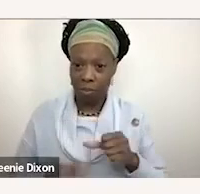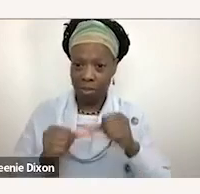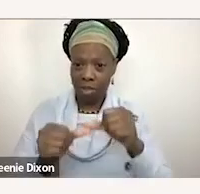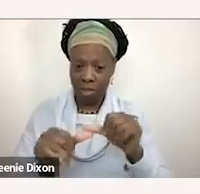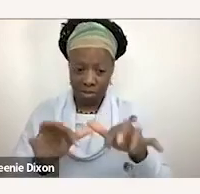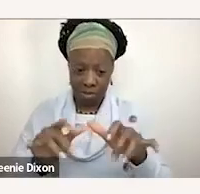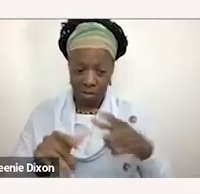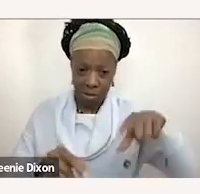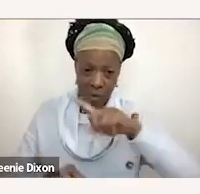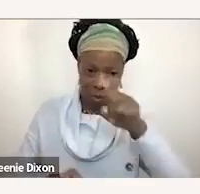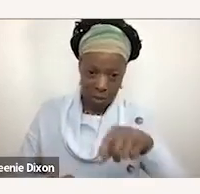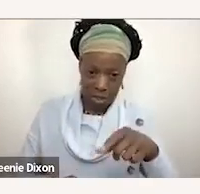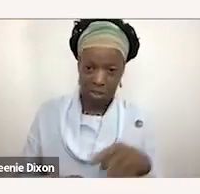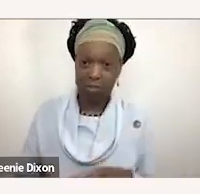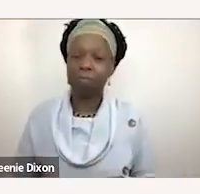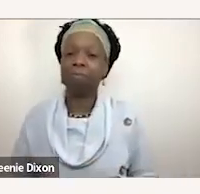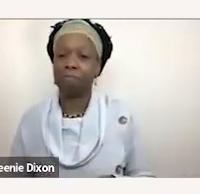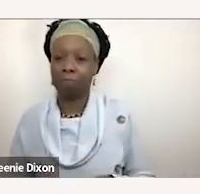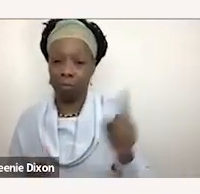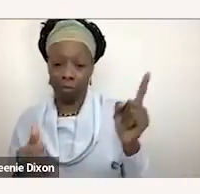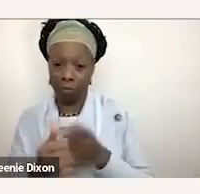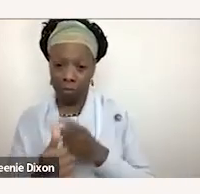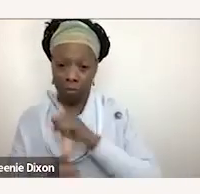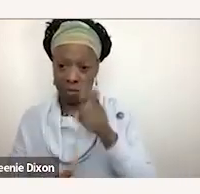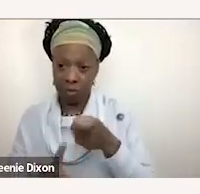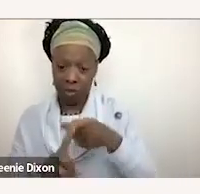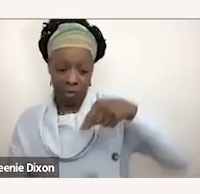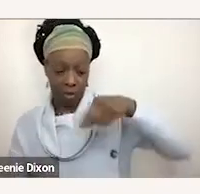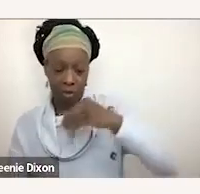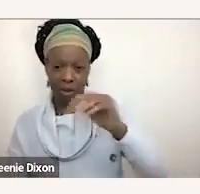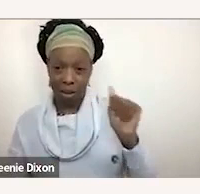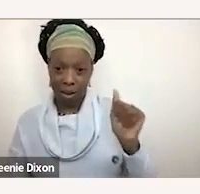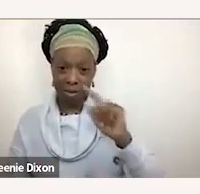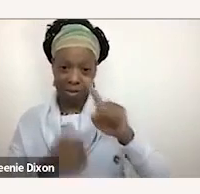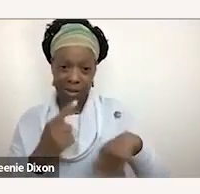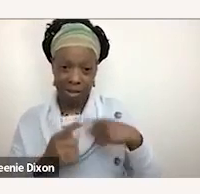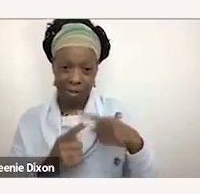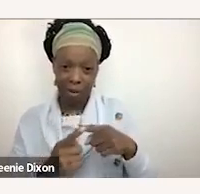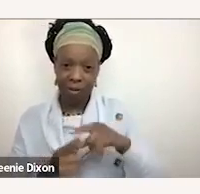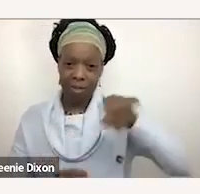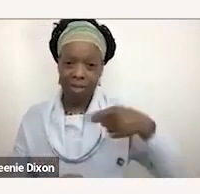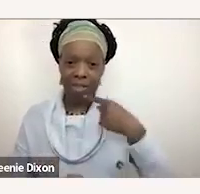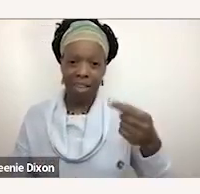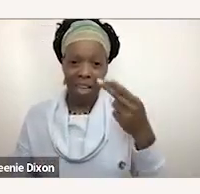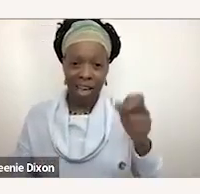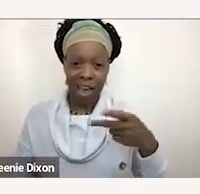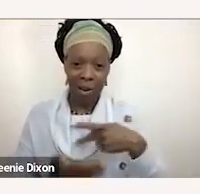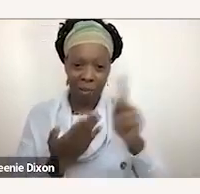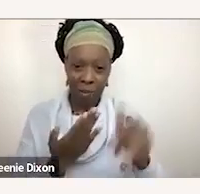add your questions to the mix. So the first question is about the Just Say Hi program,